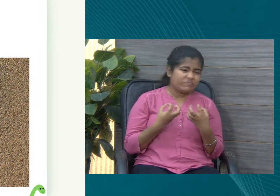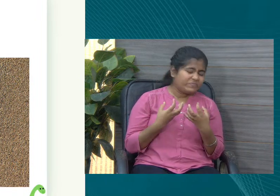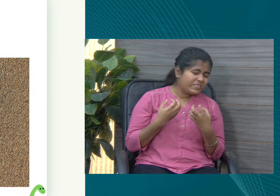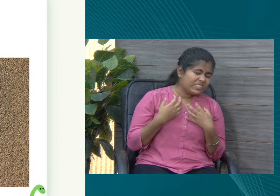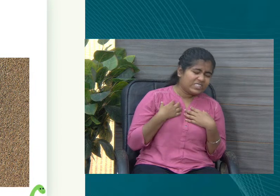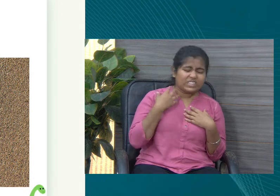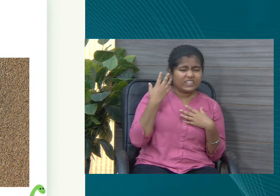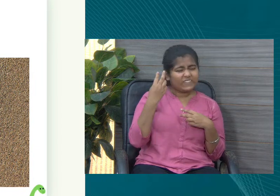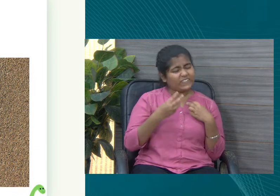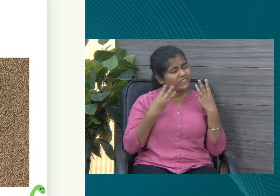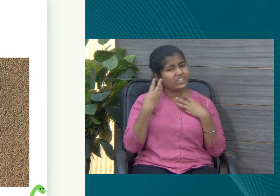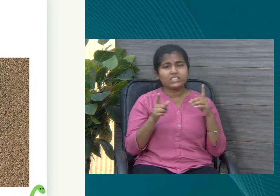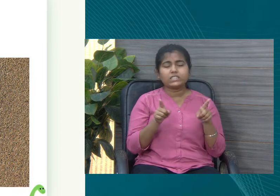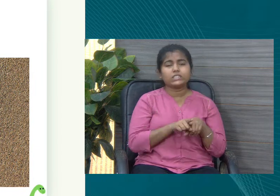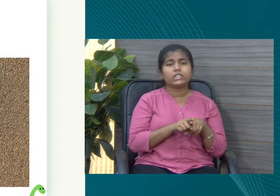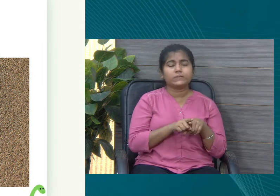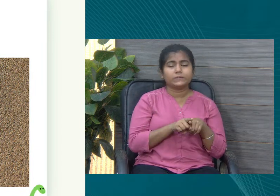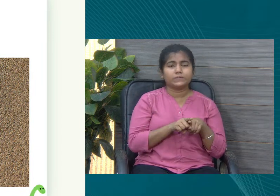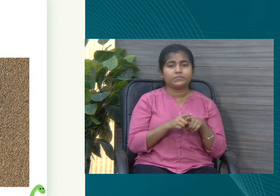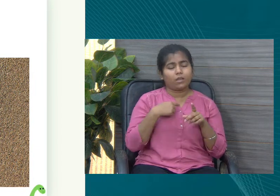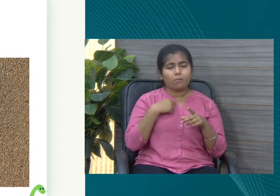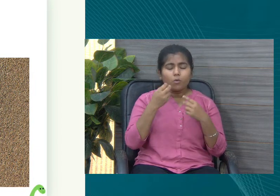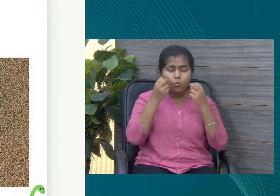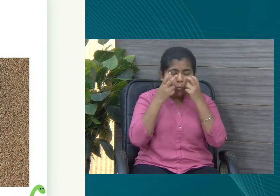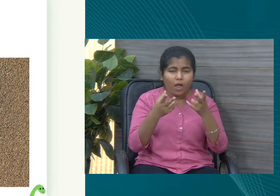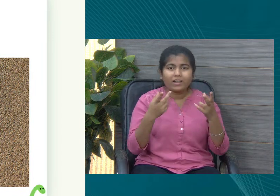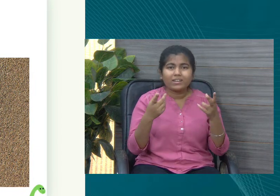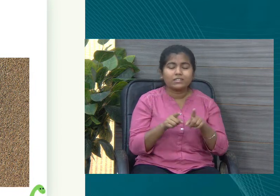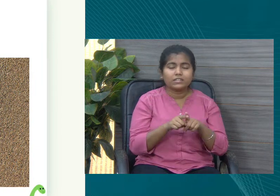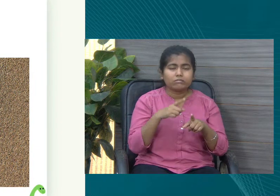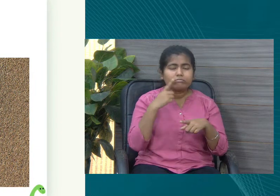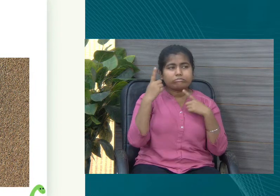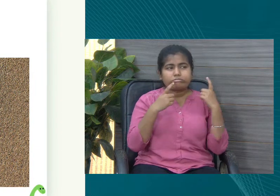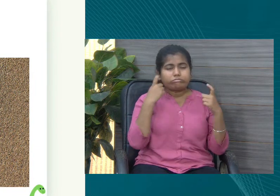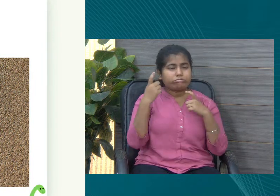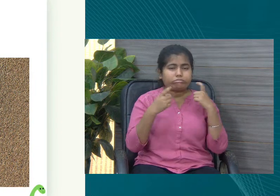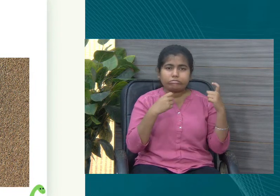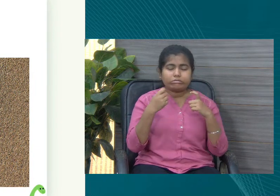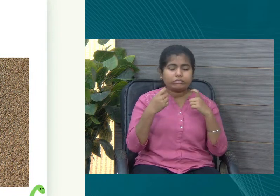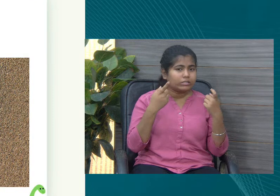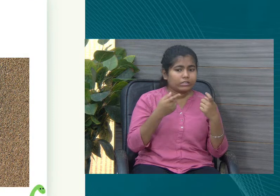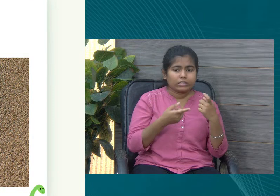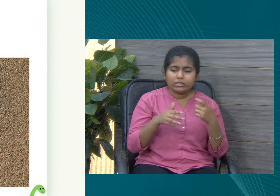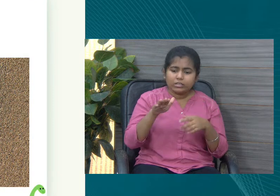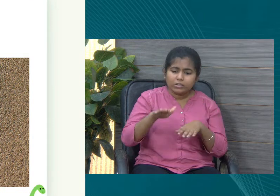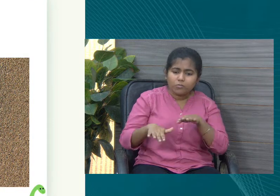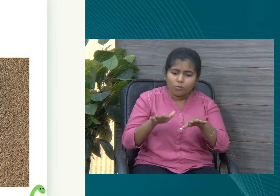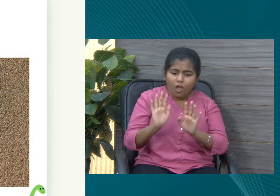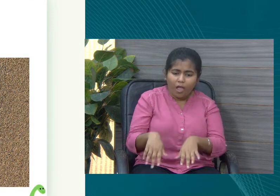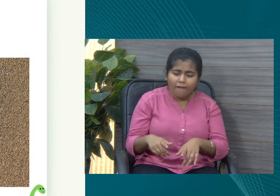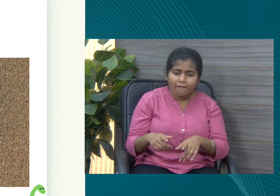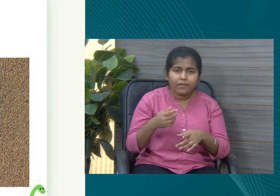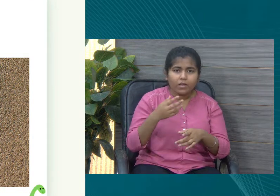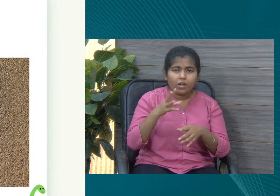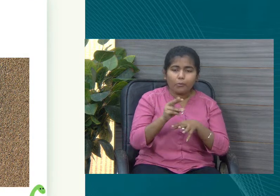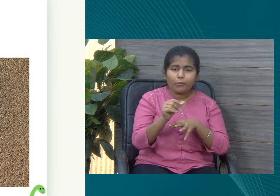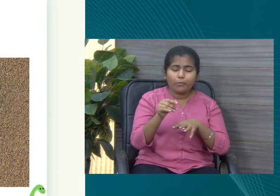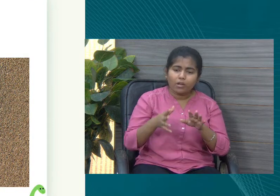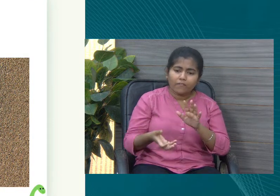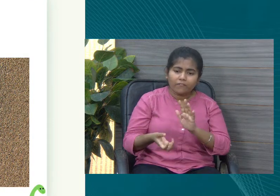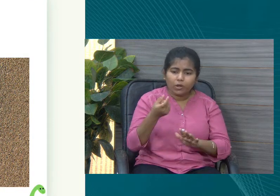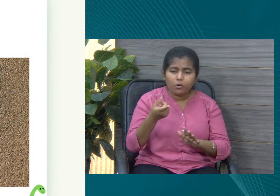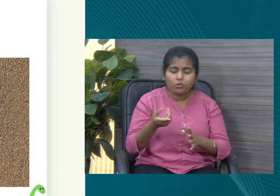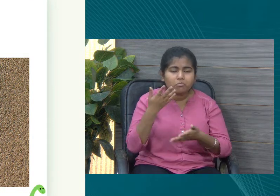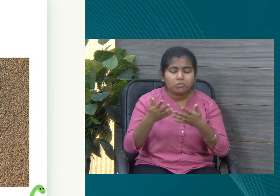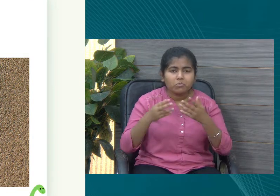that if I'm putting up alone, maybe it's my imagination that I am thinking of these footprints, maybe it